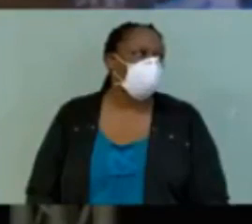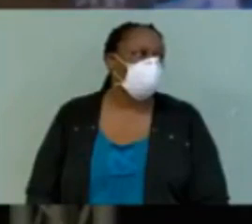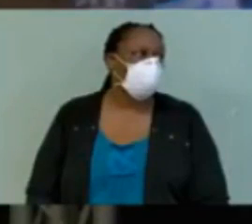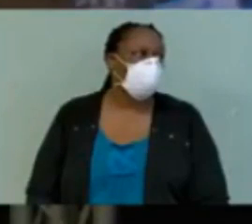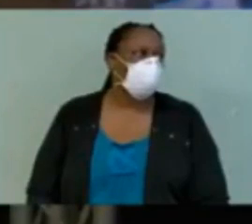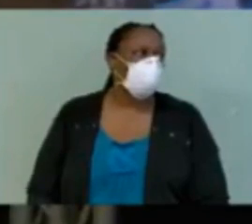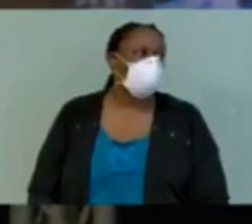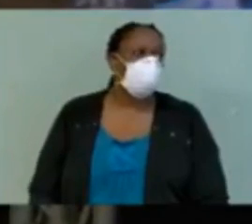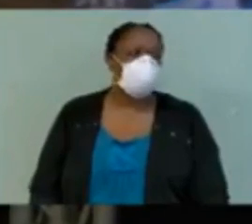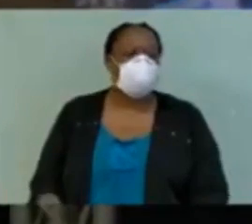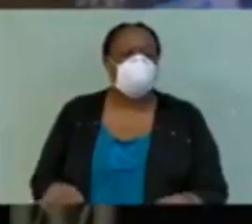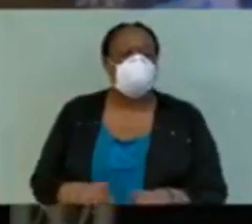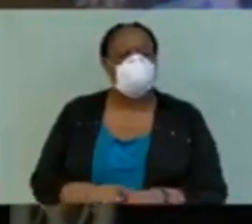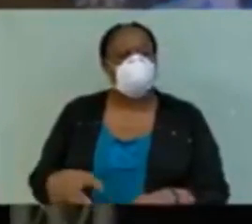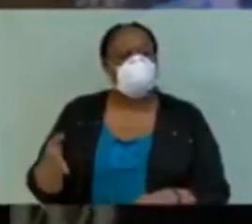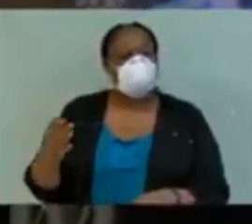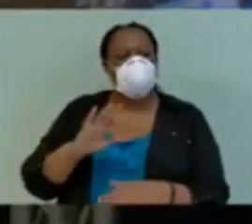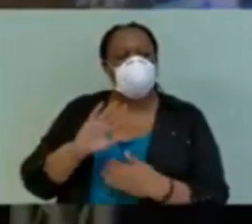Good afternoon.